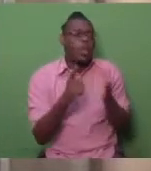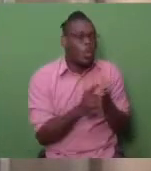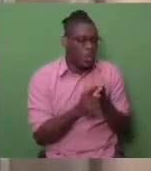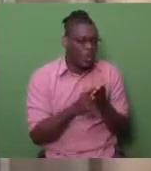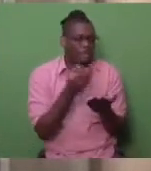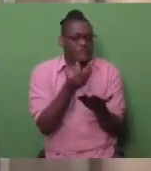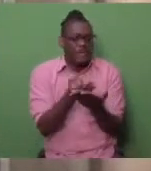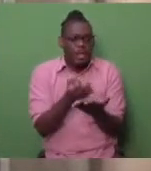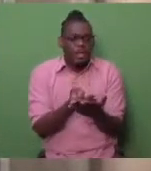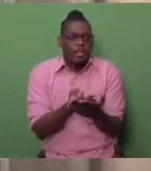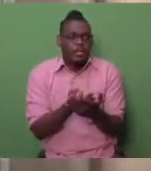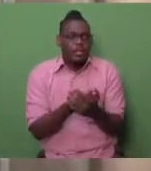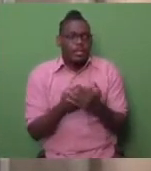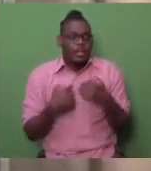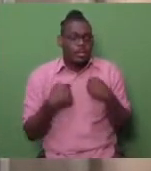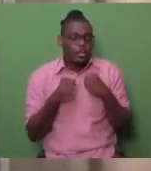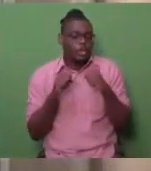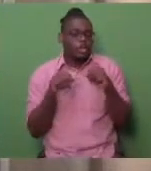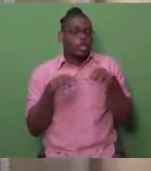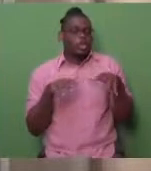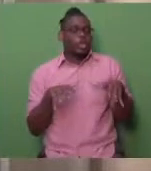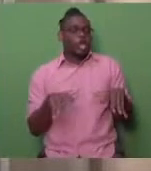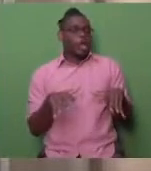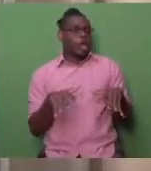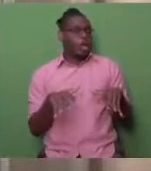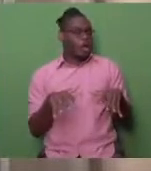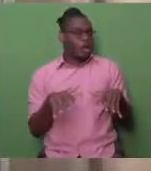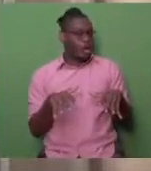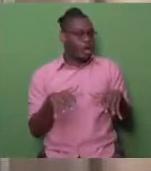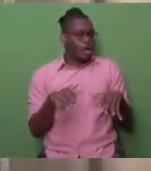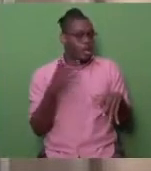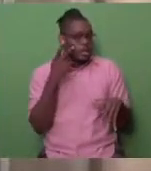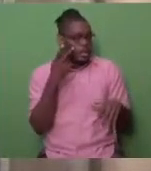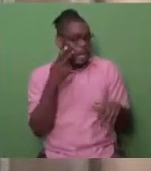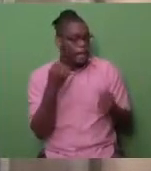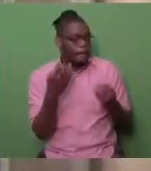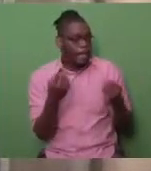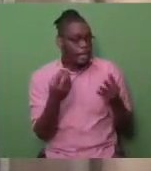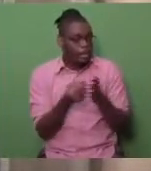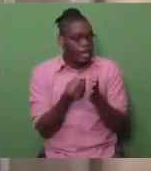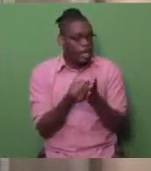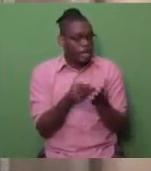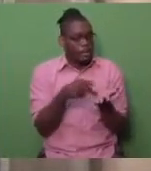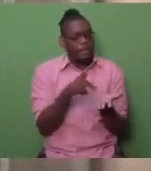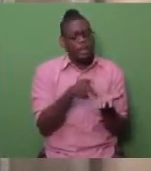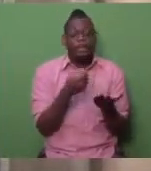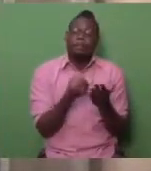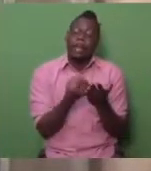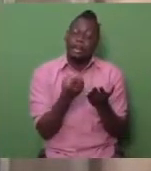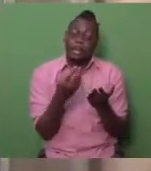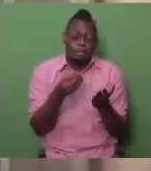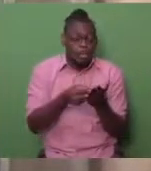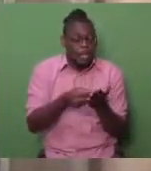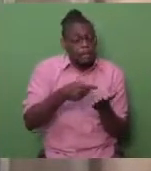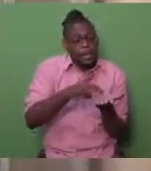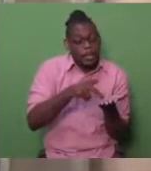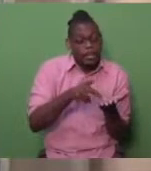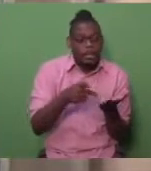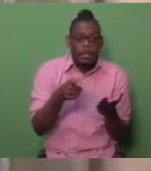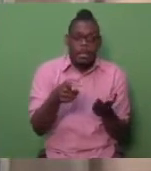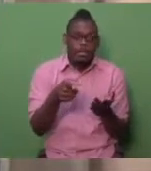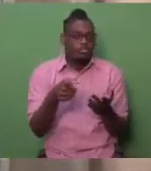shocking revelations concerning payment of legal fees. I call upon the Minister of Finance to revert to the original